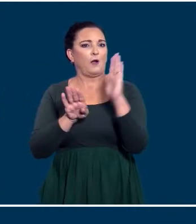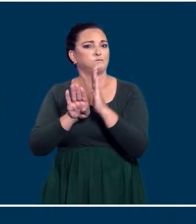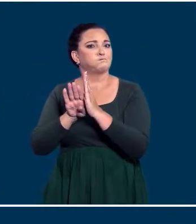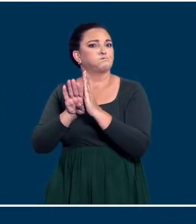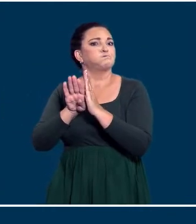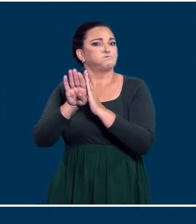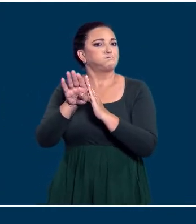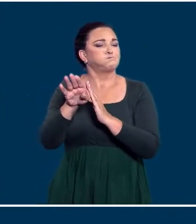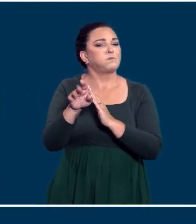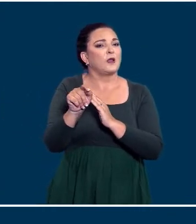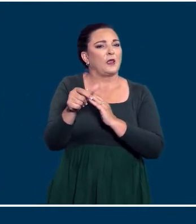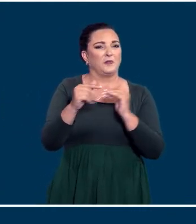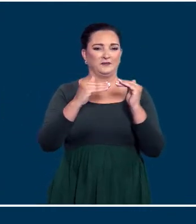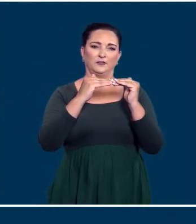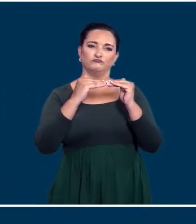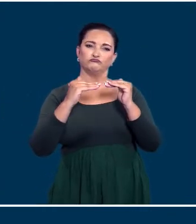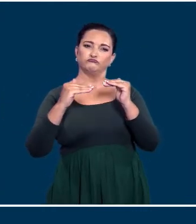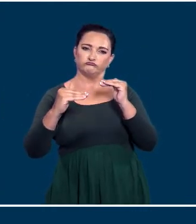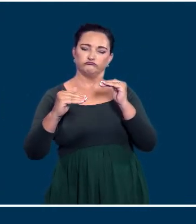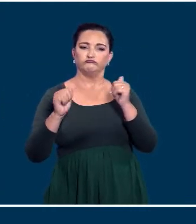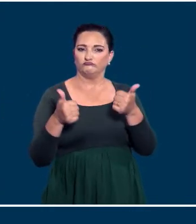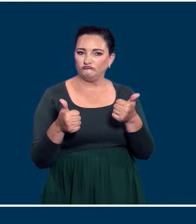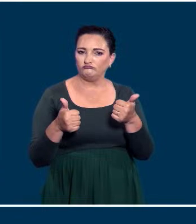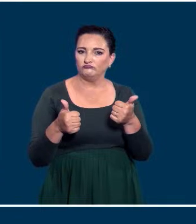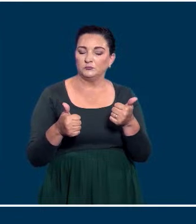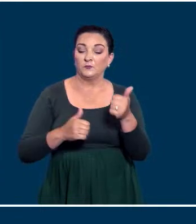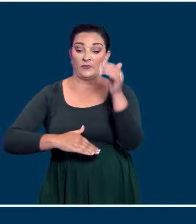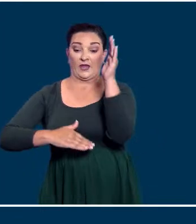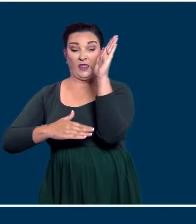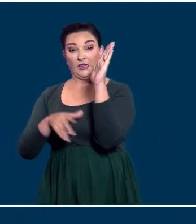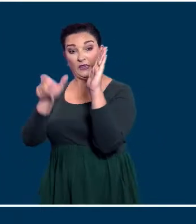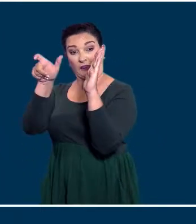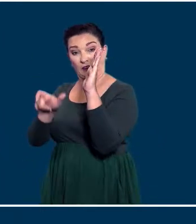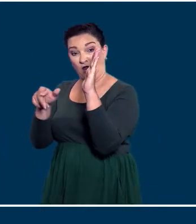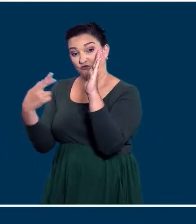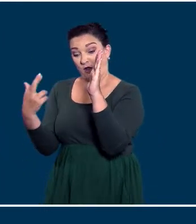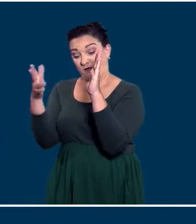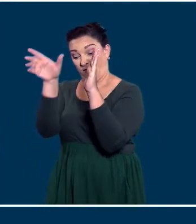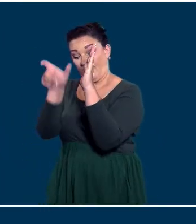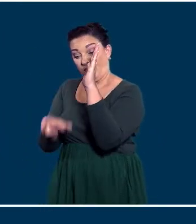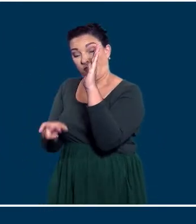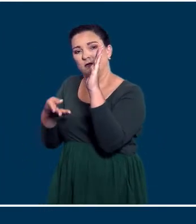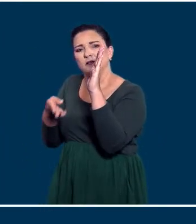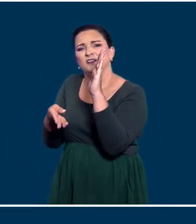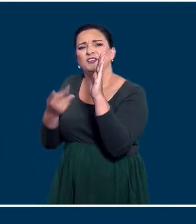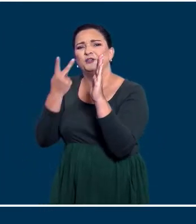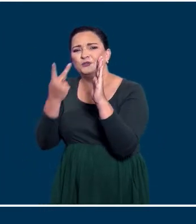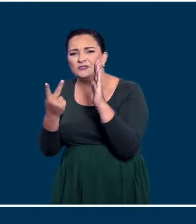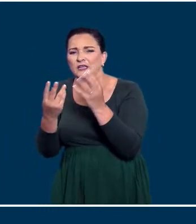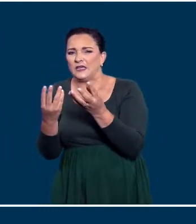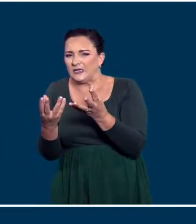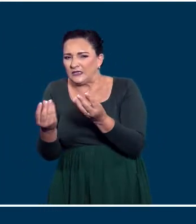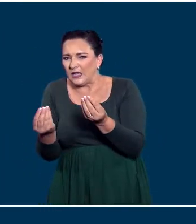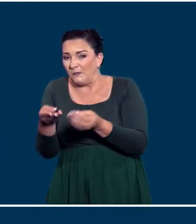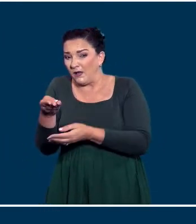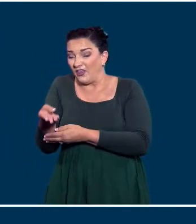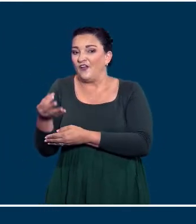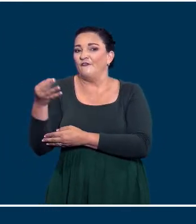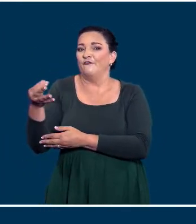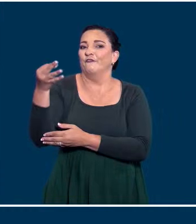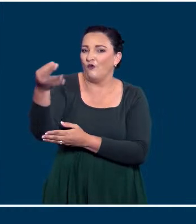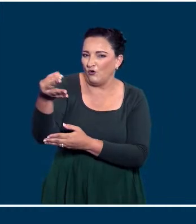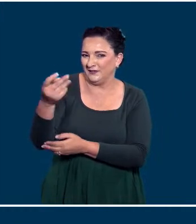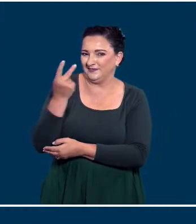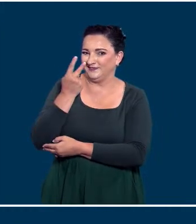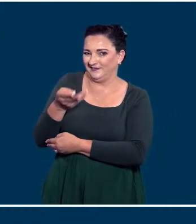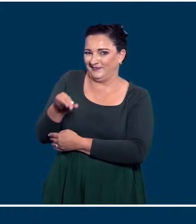it's still fairly low. And then you get to real consumption spending on the right-hand side. So these are the numbers that feed into the forecast. And you can